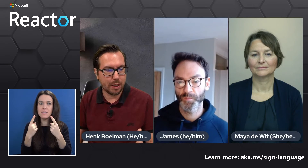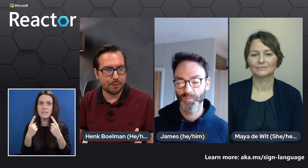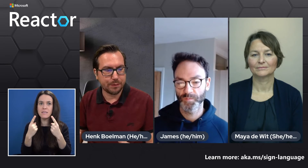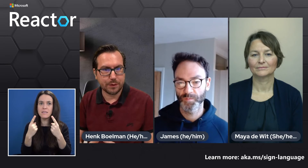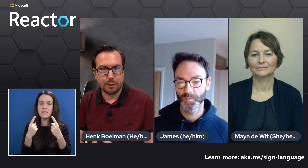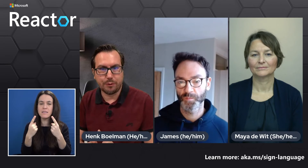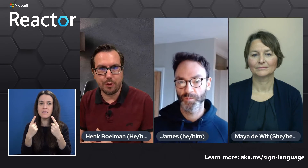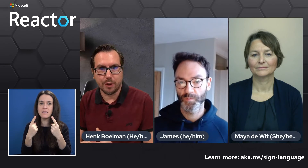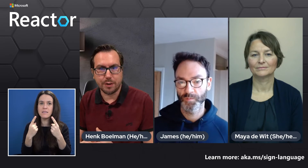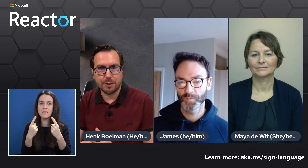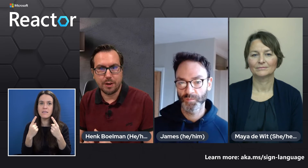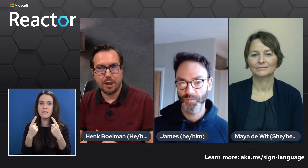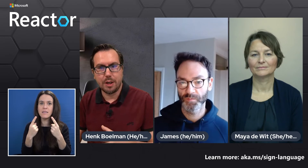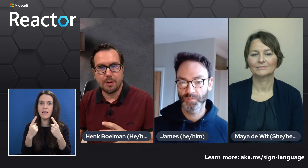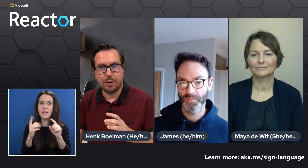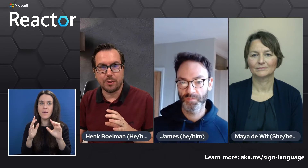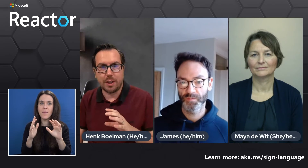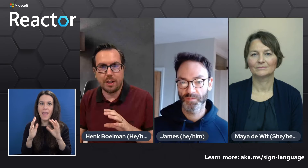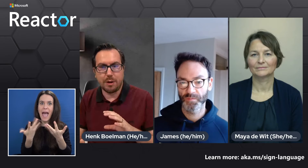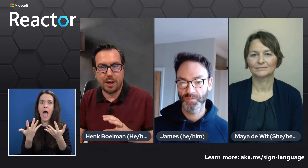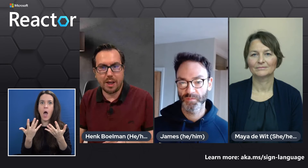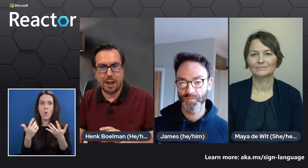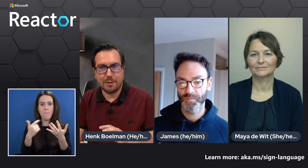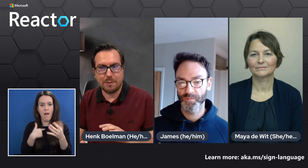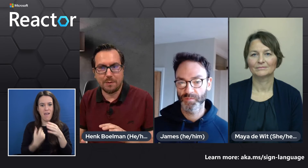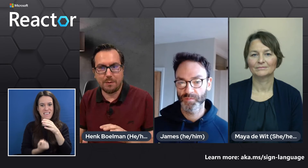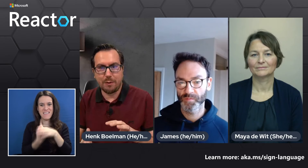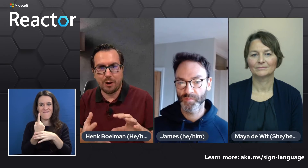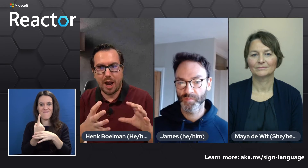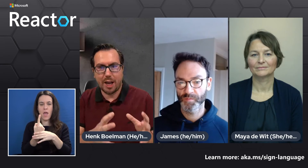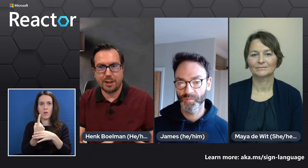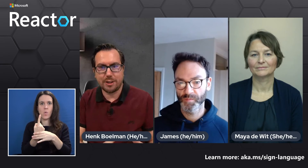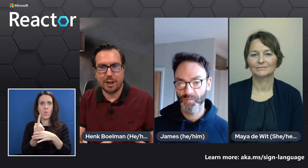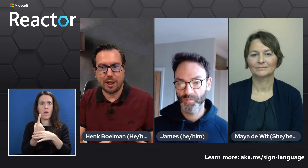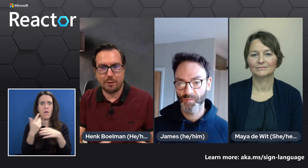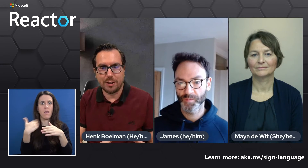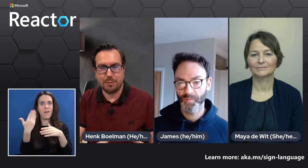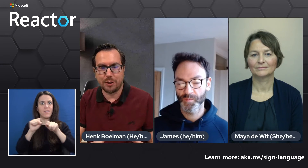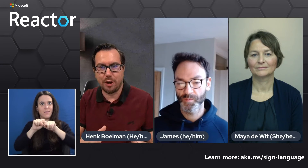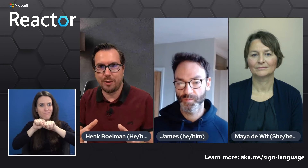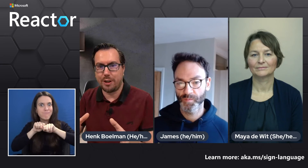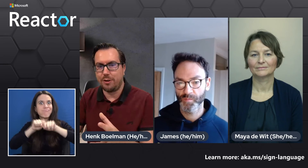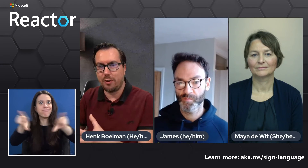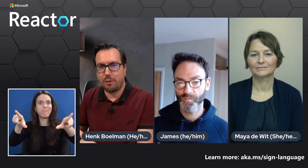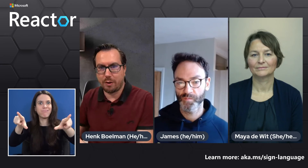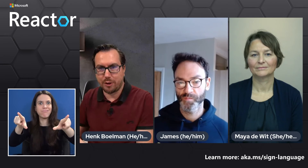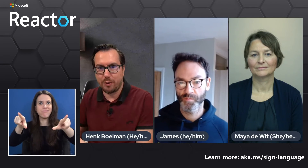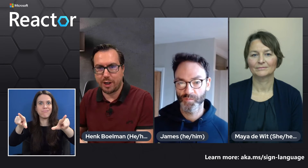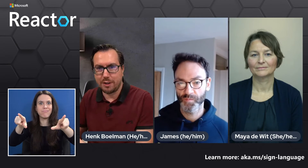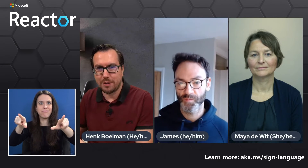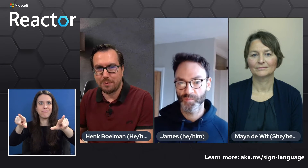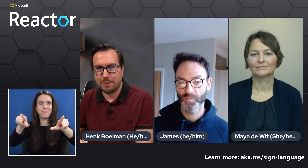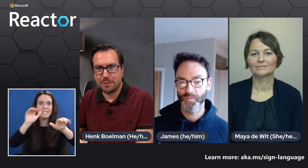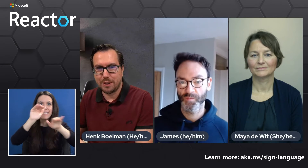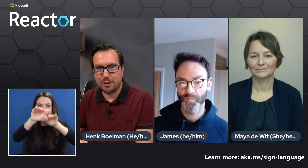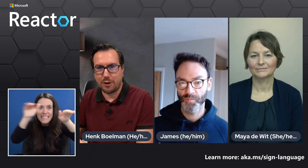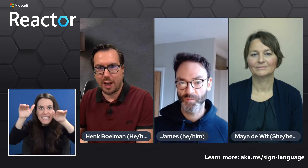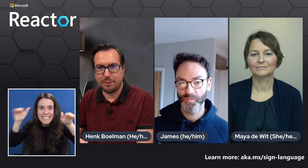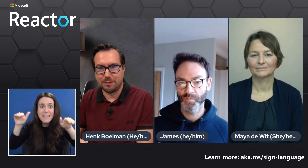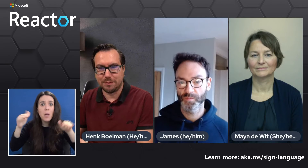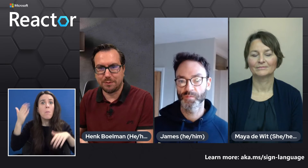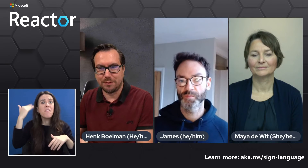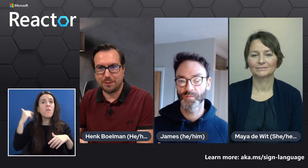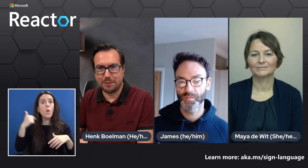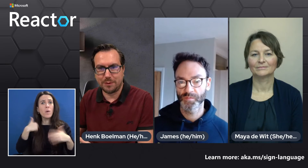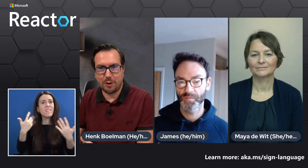right viewers. Because in the beginning, we were adding sign language, but nobody knew we were doing it. So